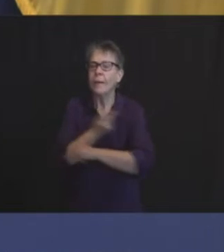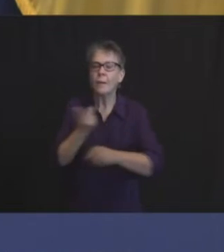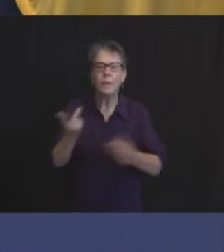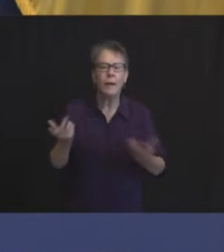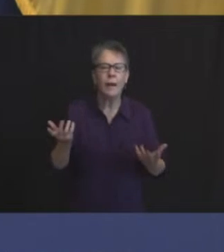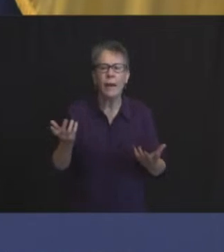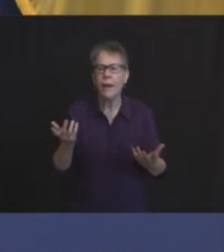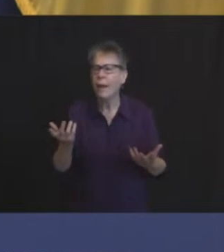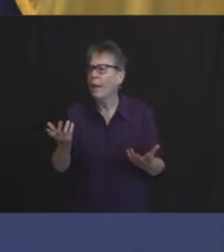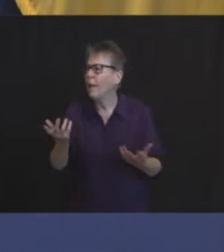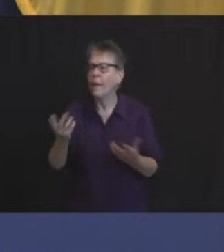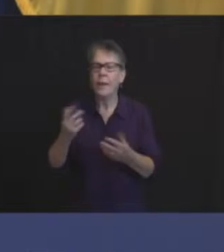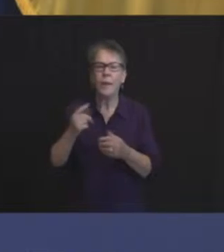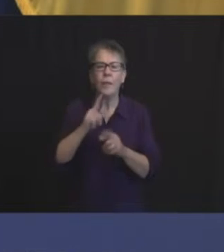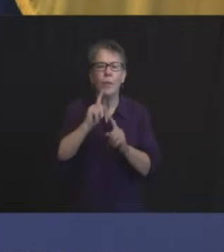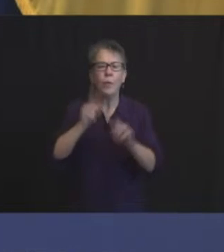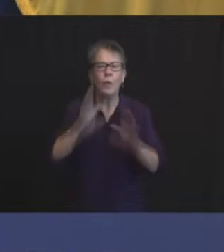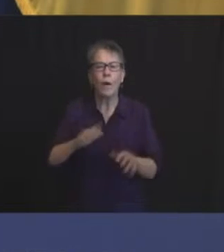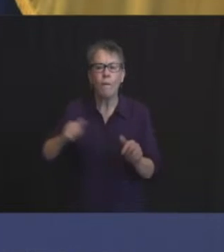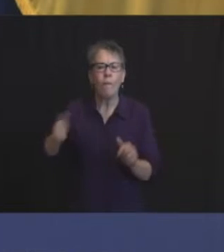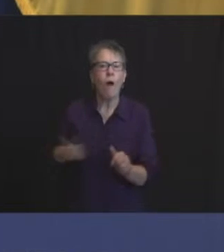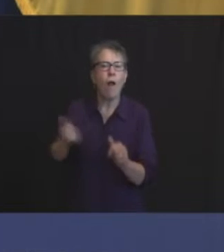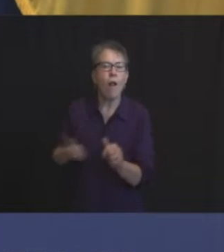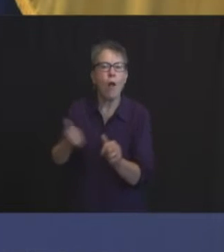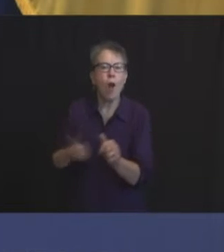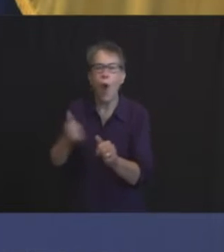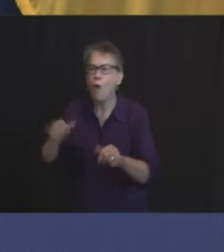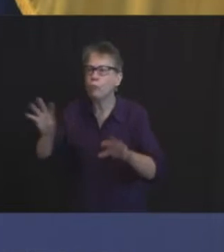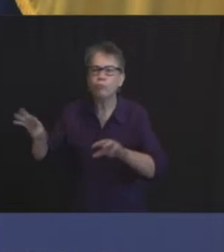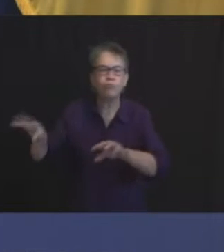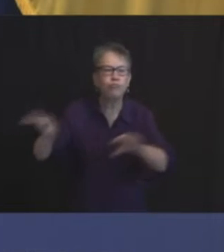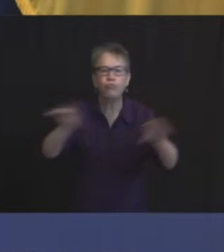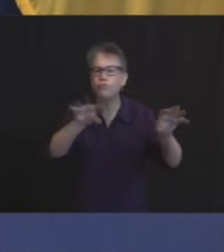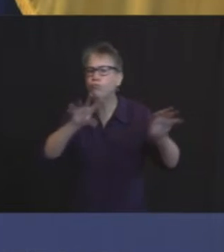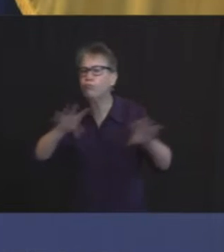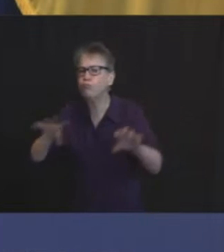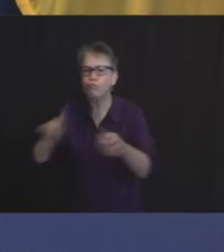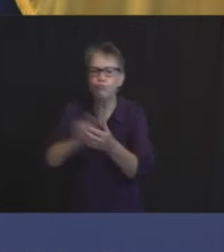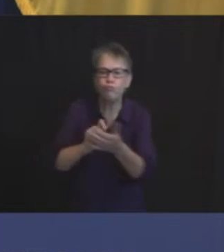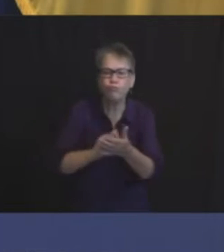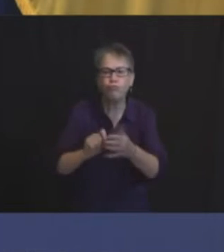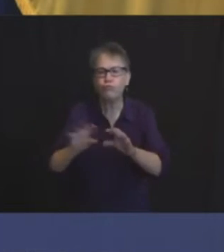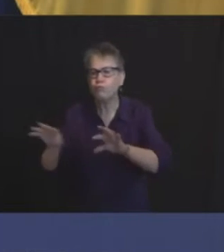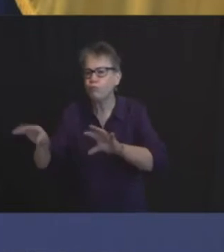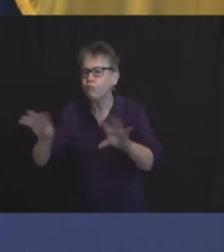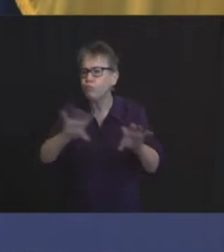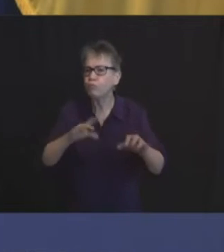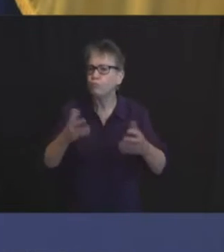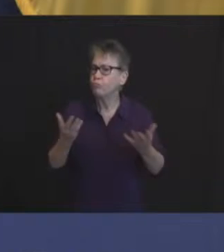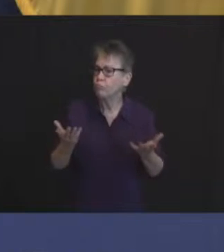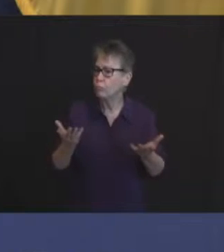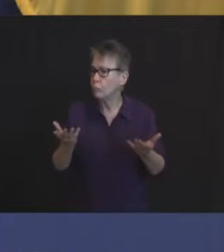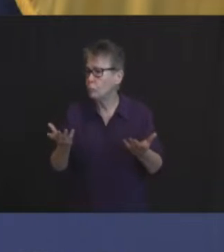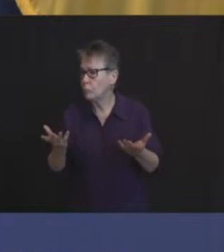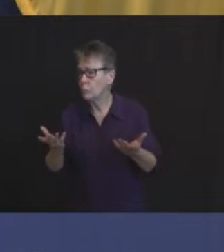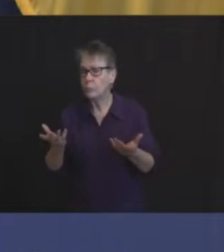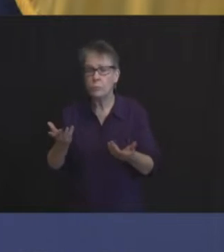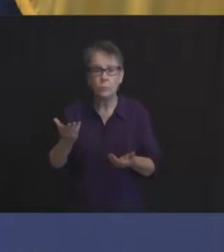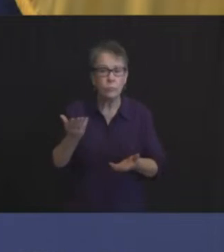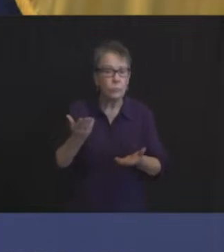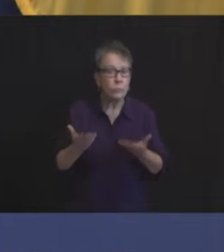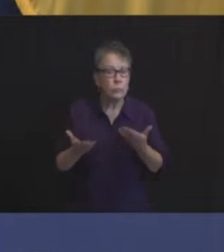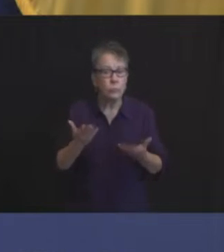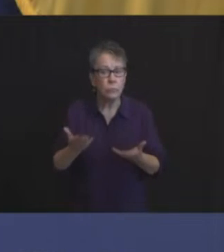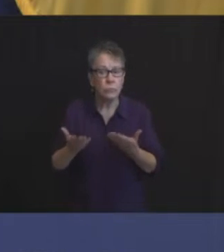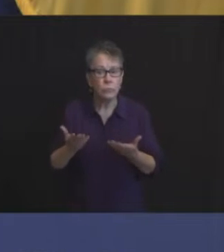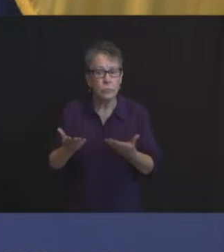afterwards. Mahan, I don't think it would be a bad idea at all, to Dave's question, to literally either at a mega site or do it here. This